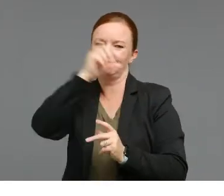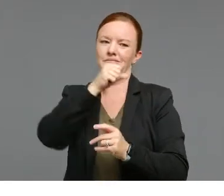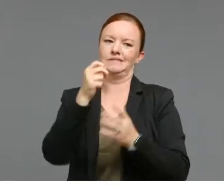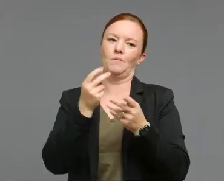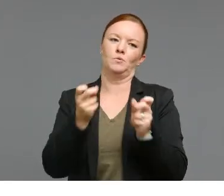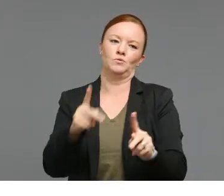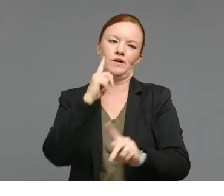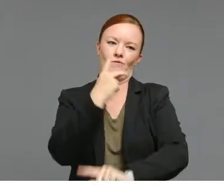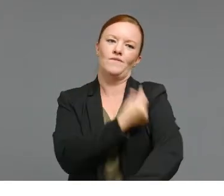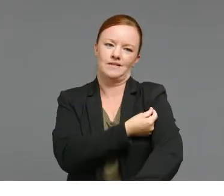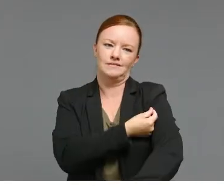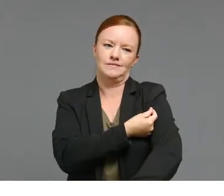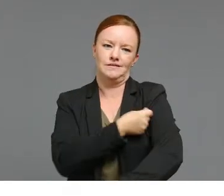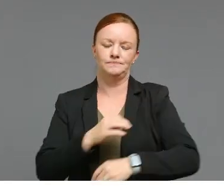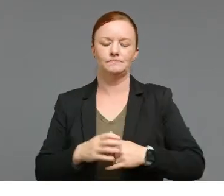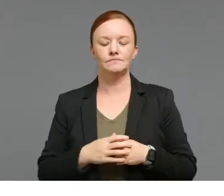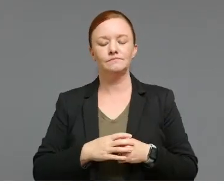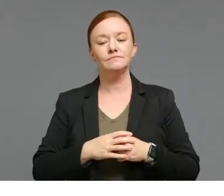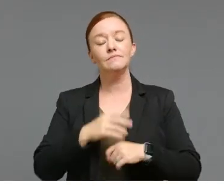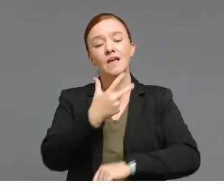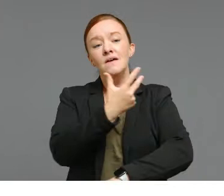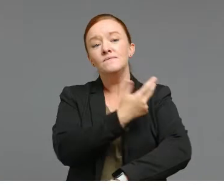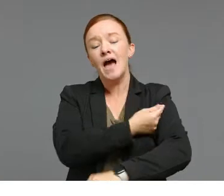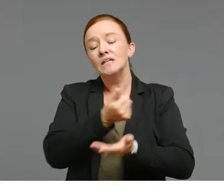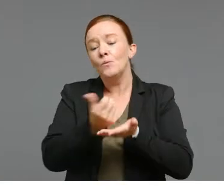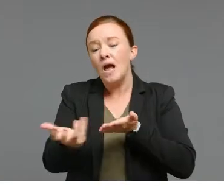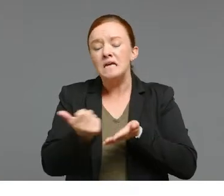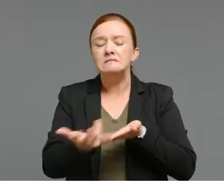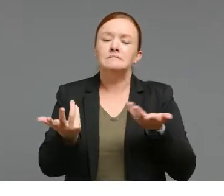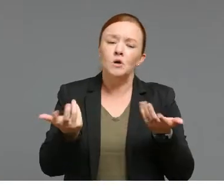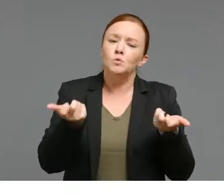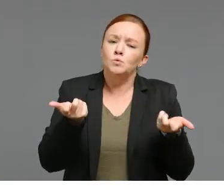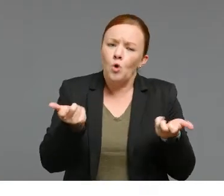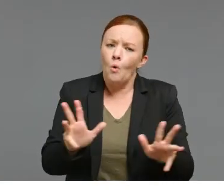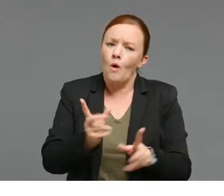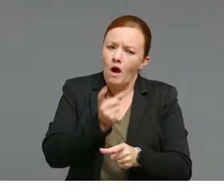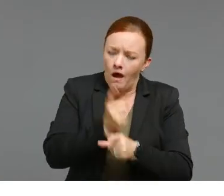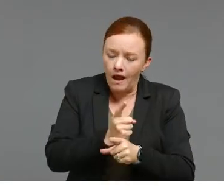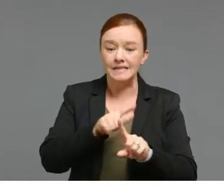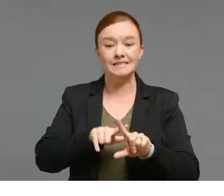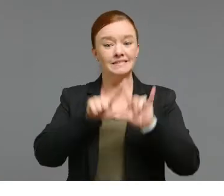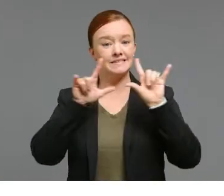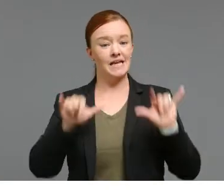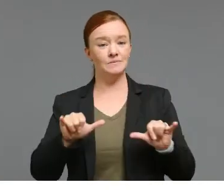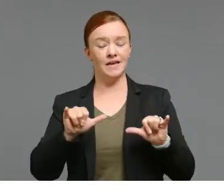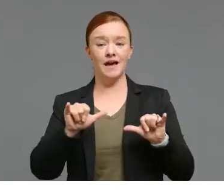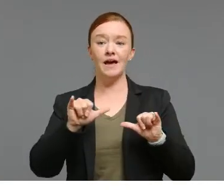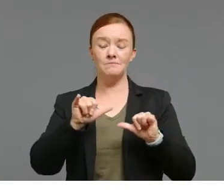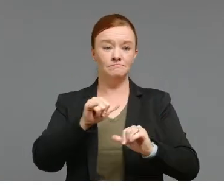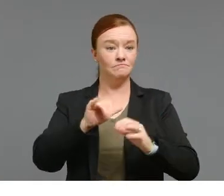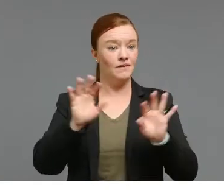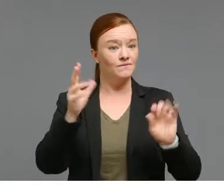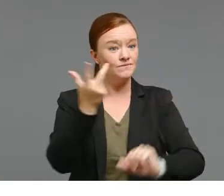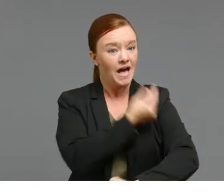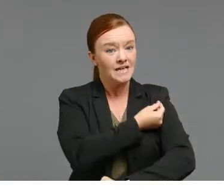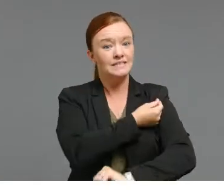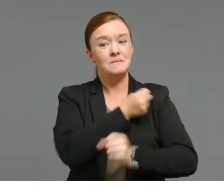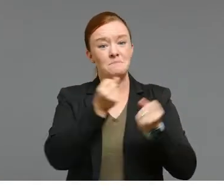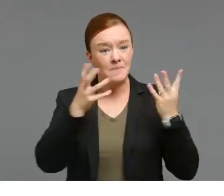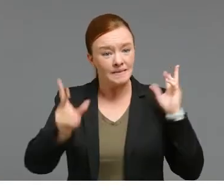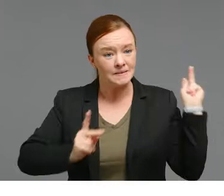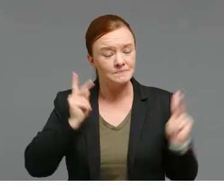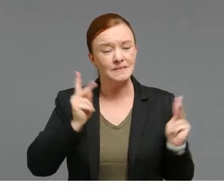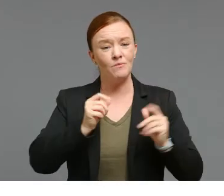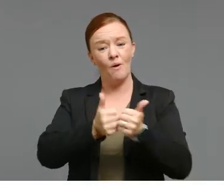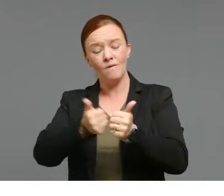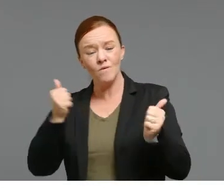to minimize vaccine wastage, getting people vaccinated and preventing hospitalization and death is very